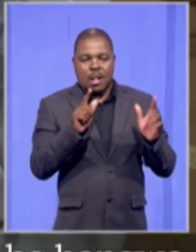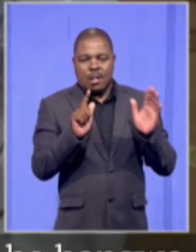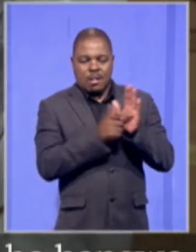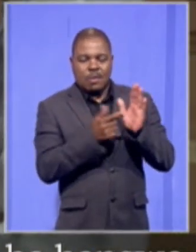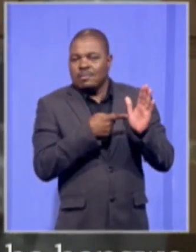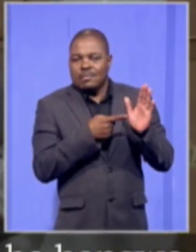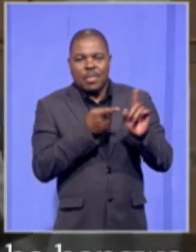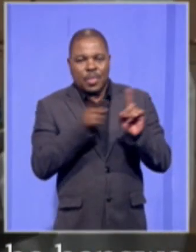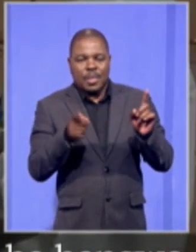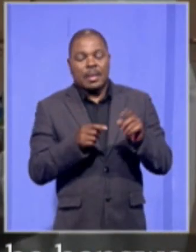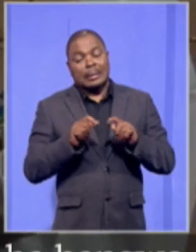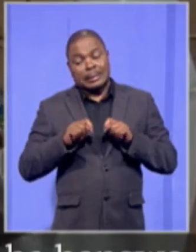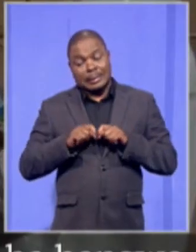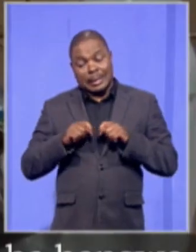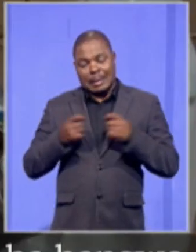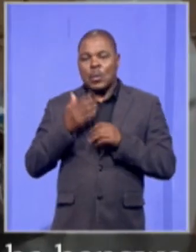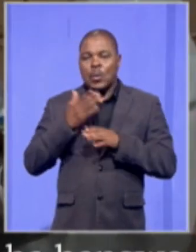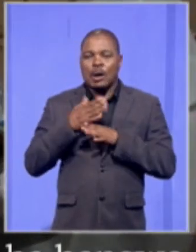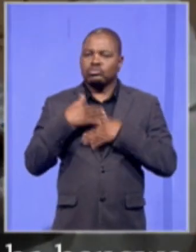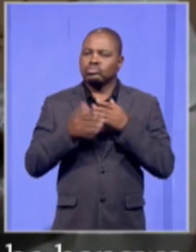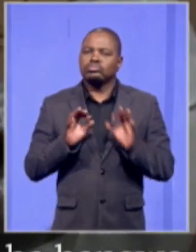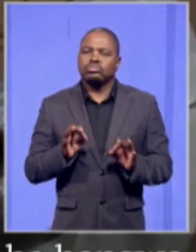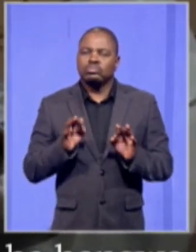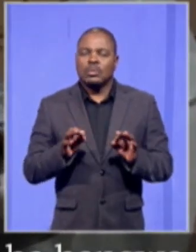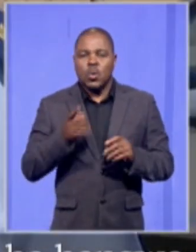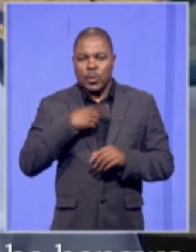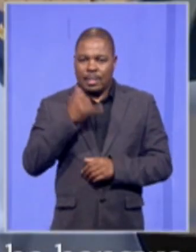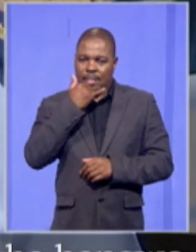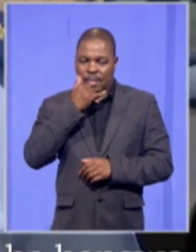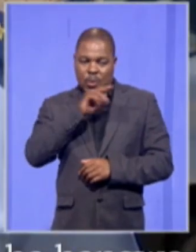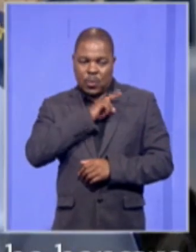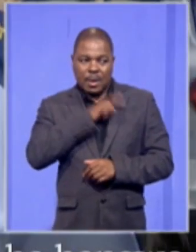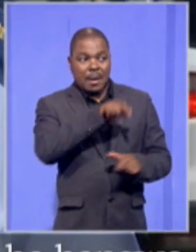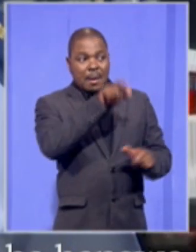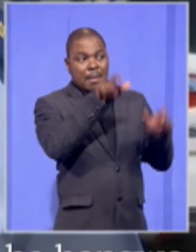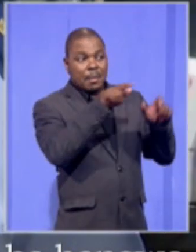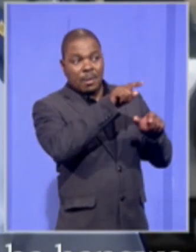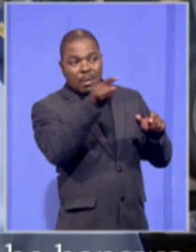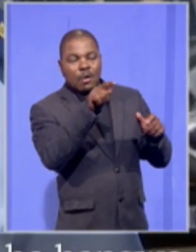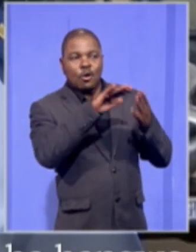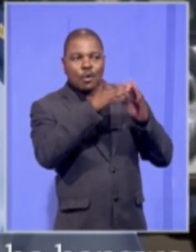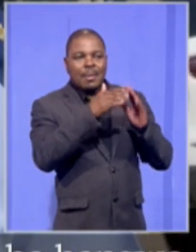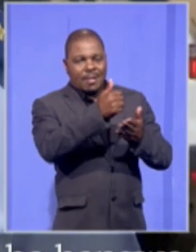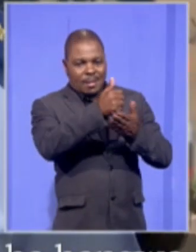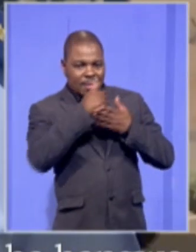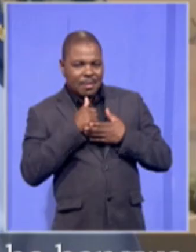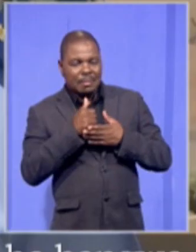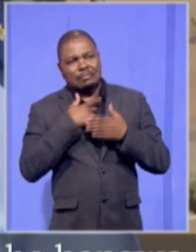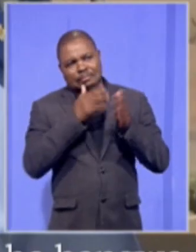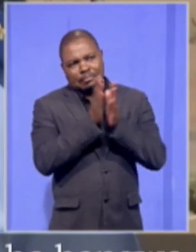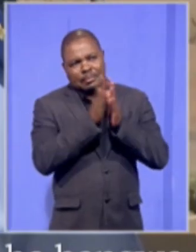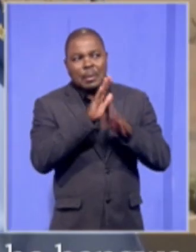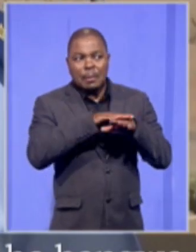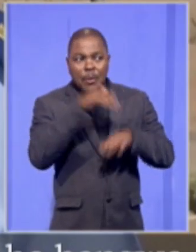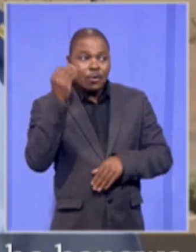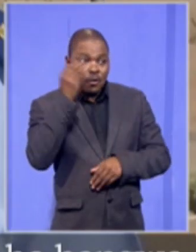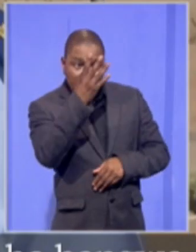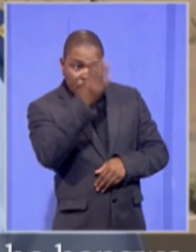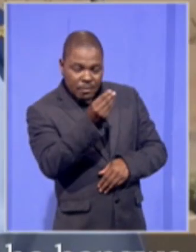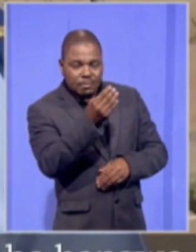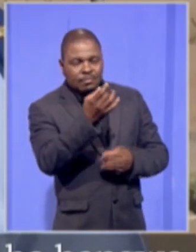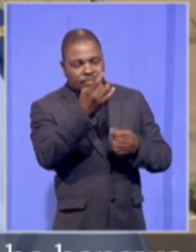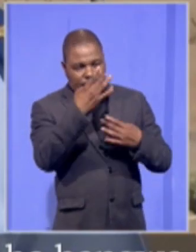is working well. We are also glad members of the public are also assisting. We still call for more that have got